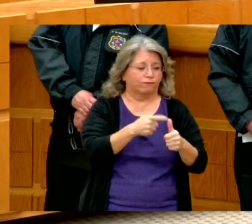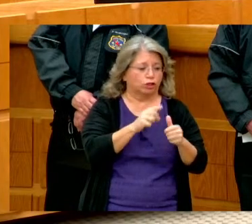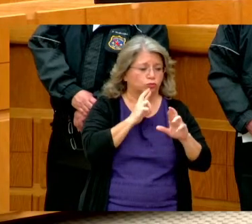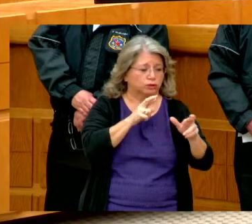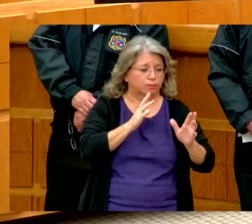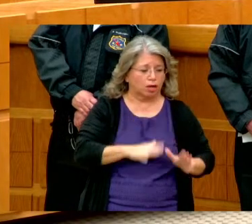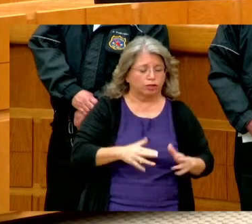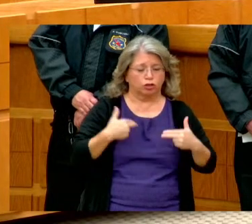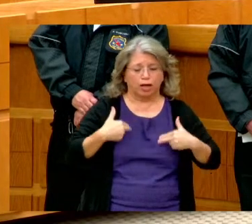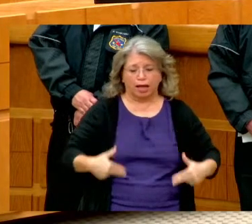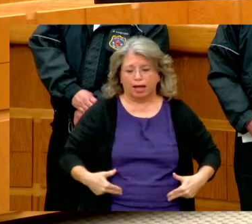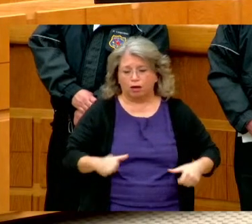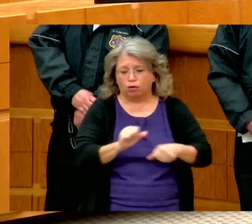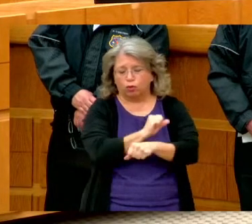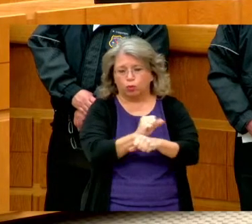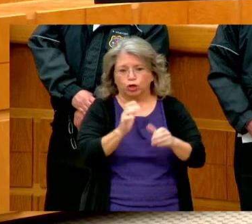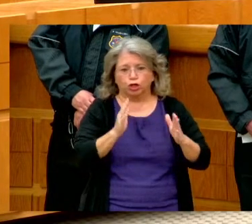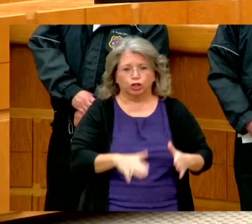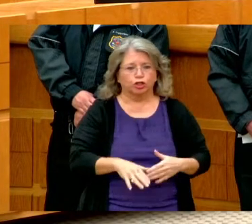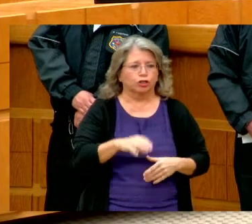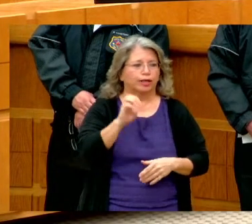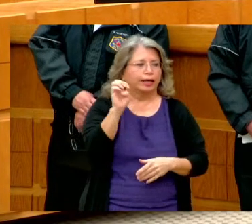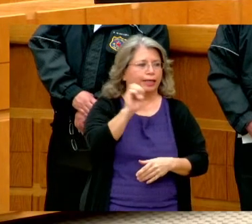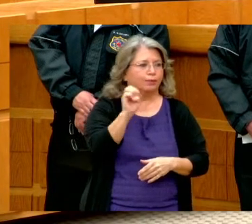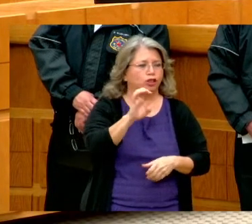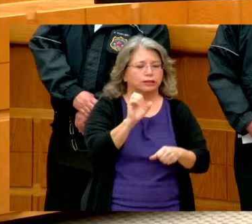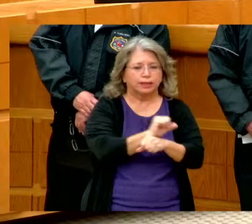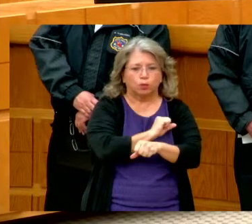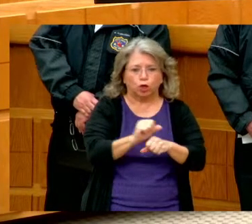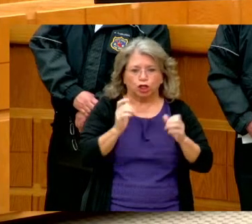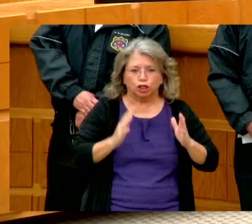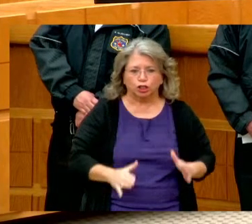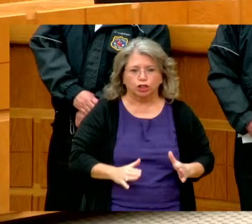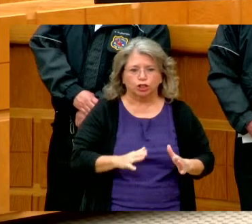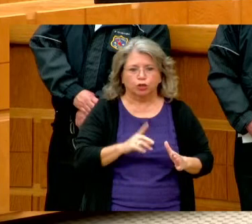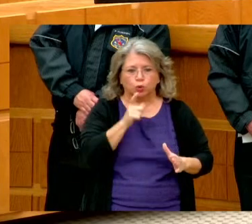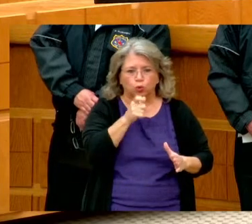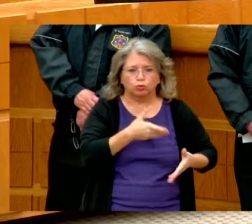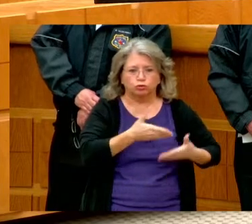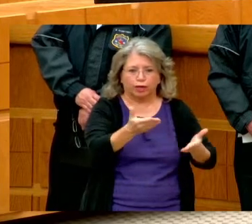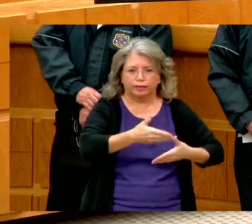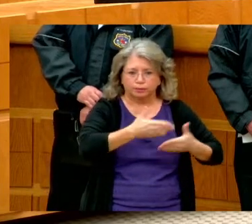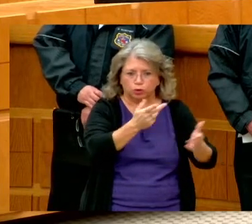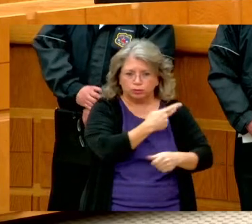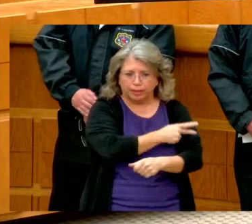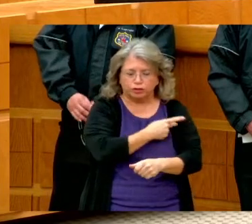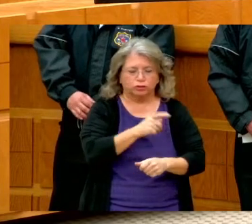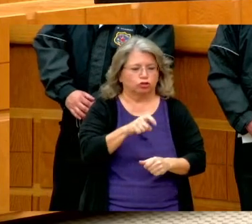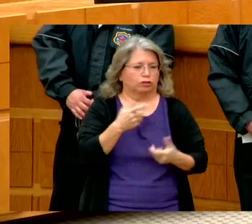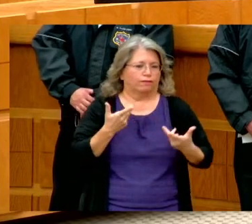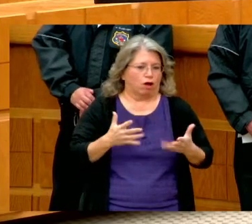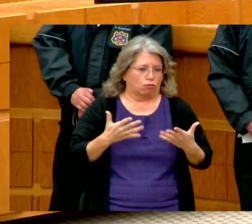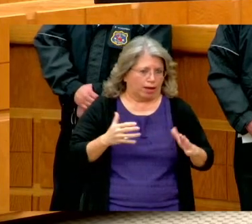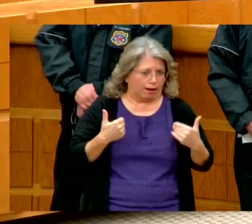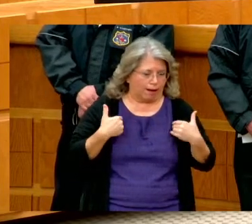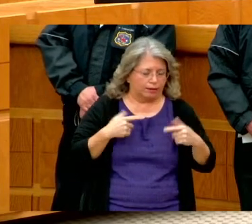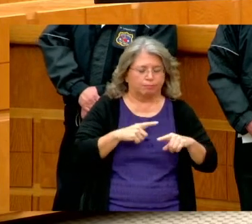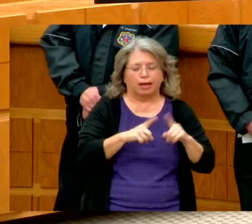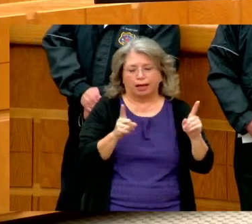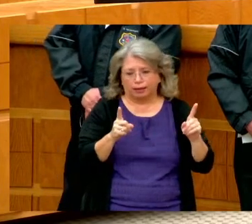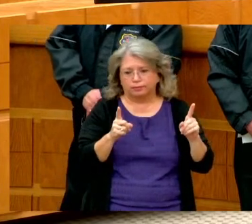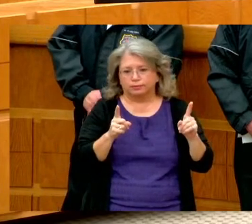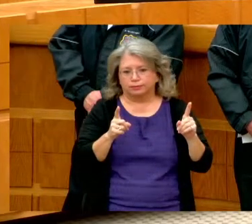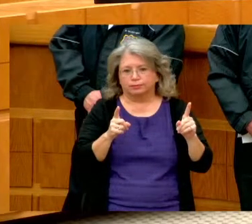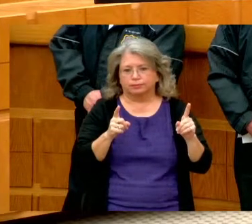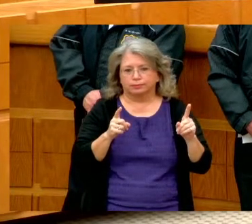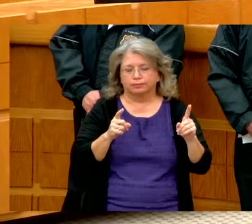emergency person involved with the transport of COVID-19 patients, you should have already gone. But just like the airplane, if